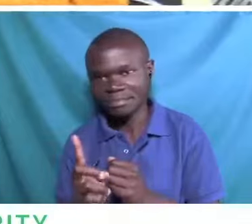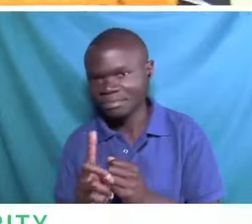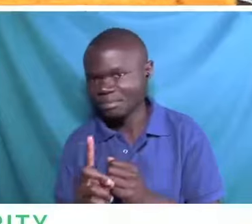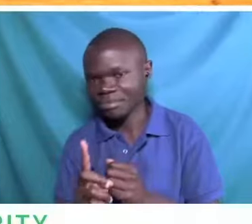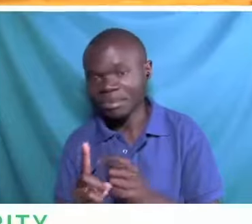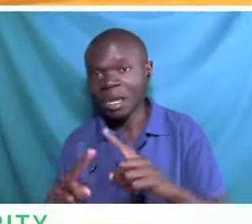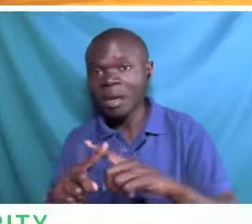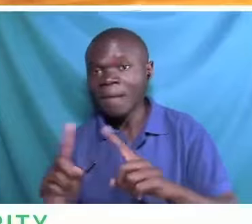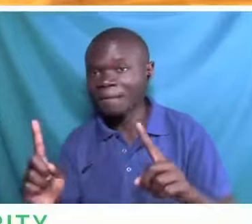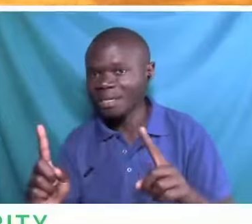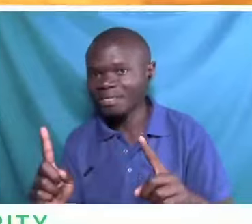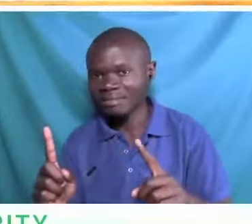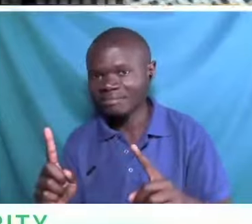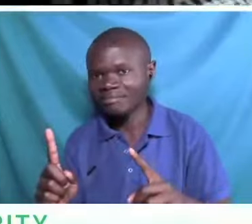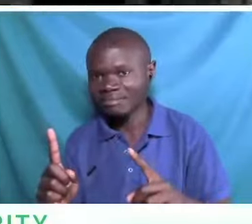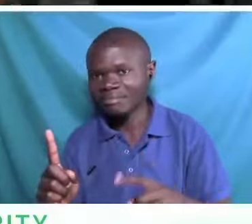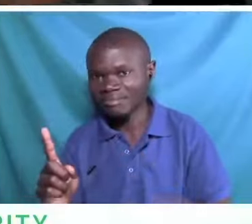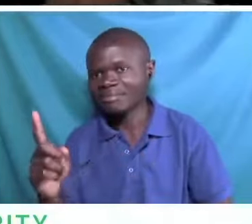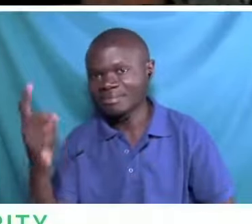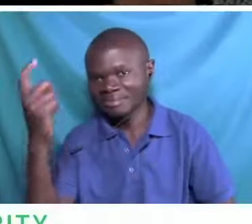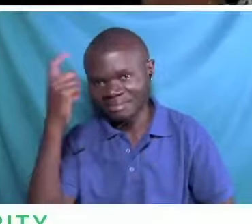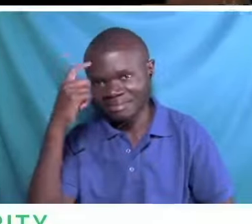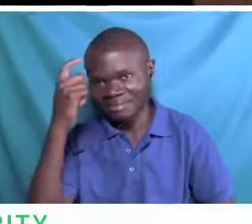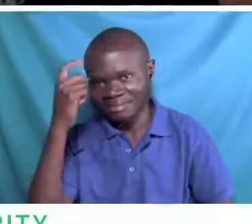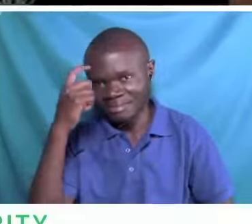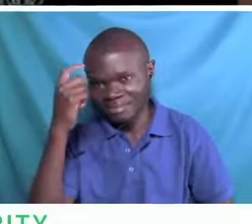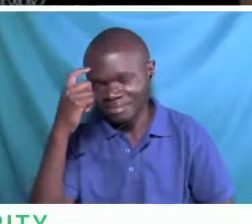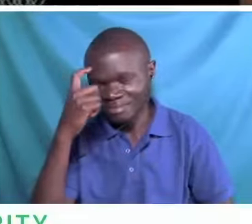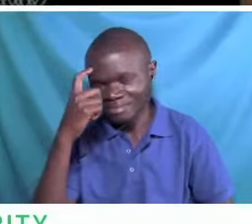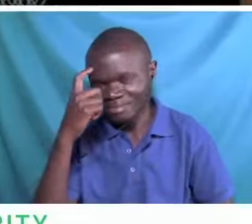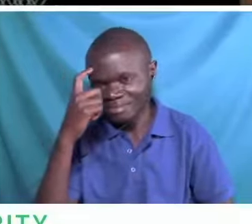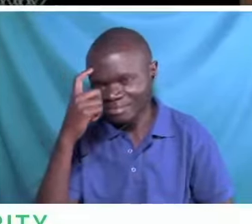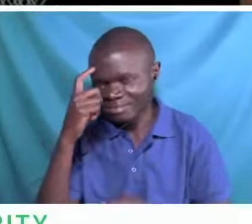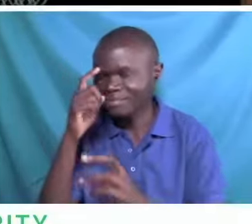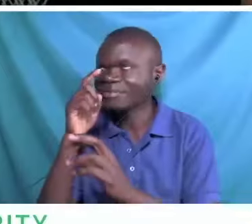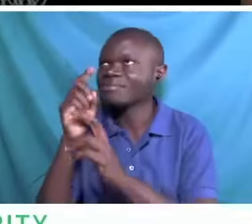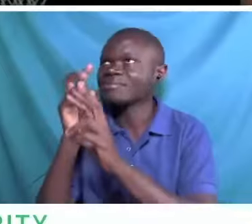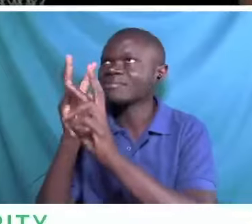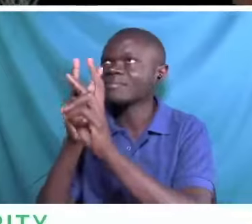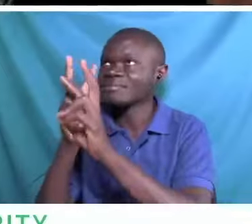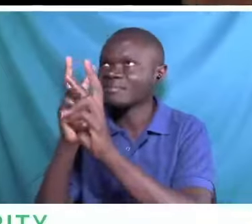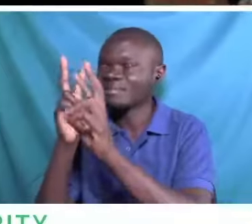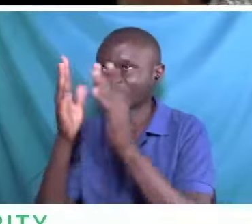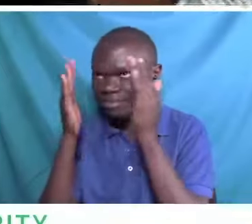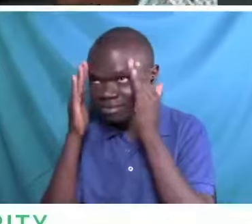But are we able to make up our minds that Christ be seen in us?